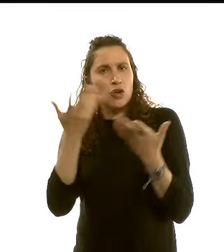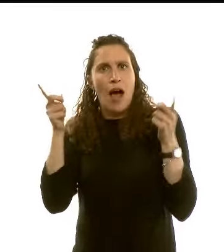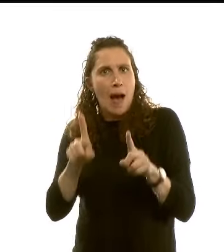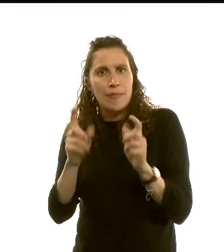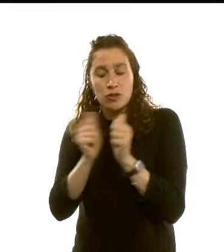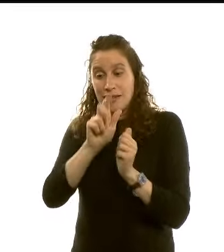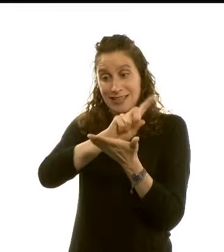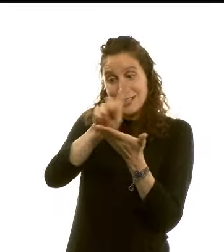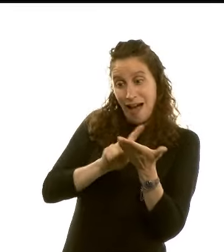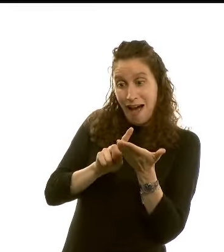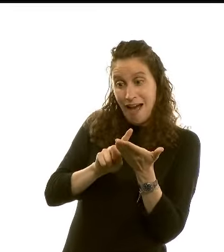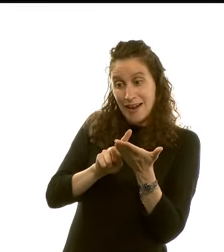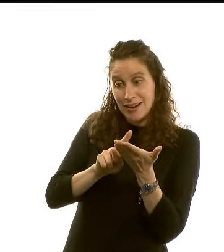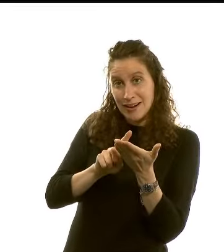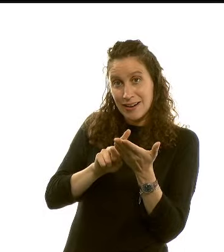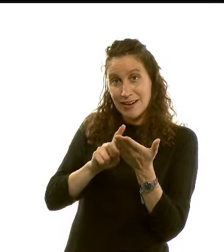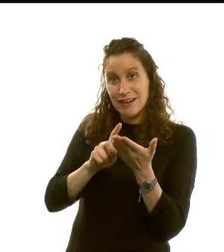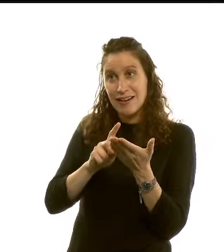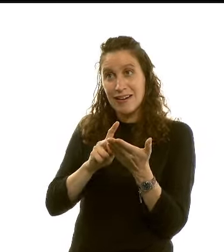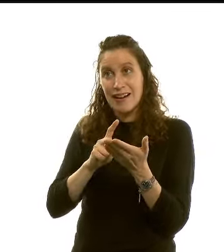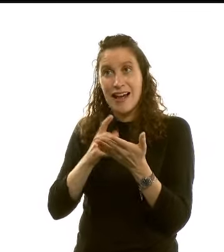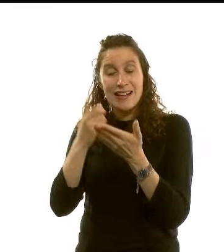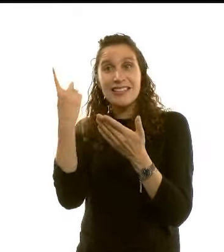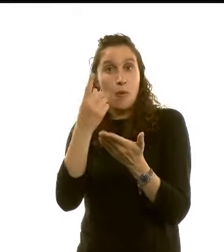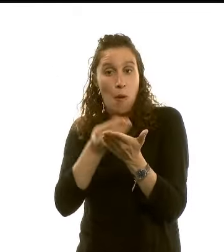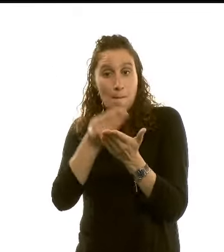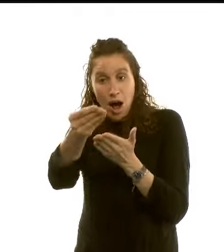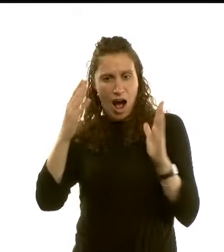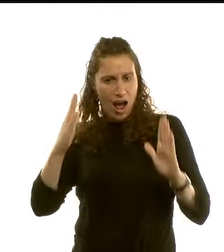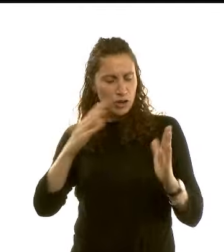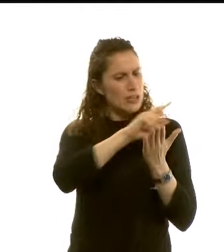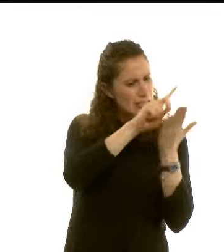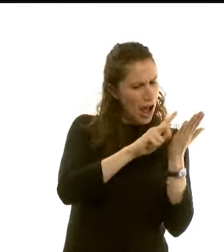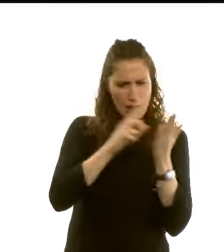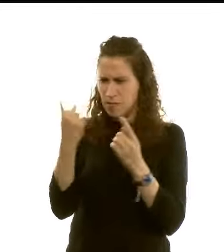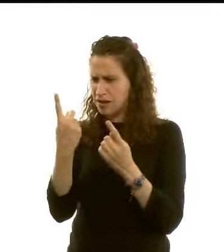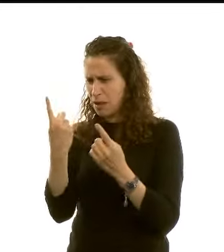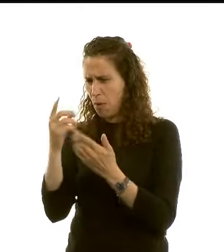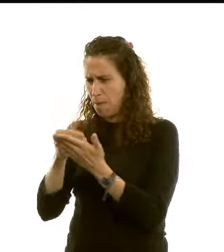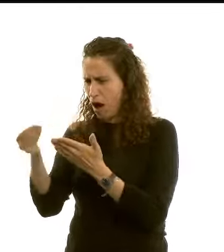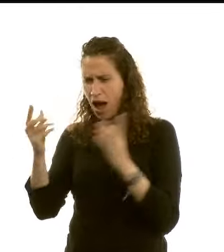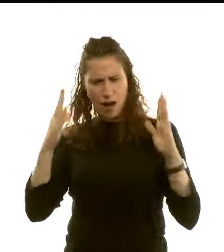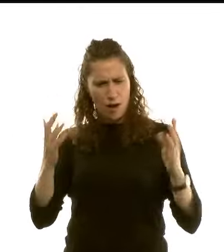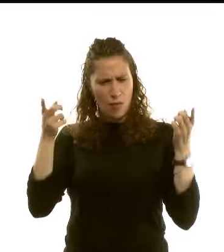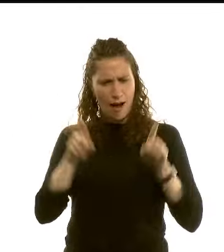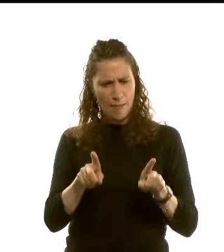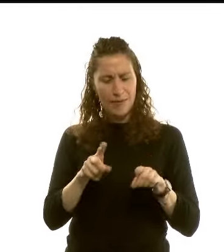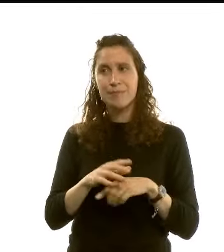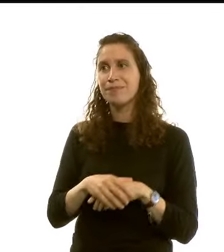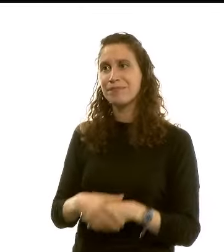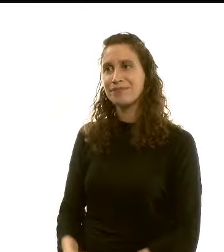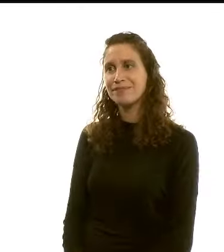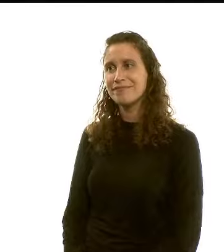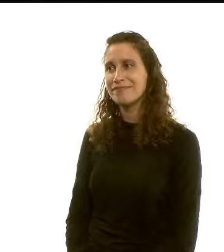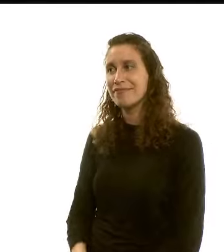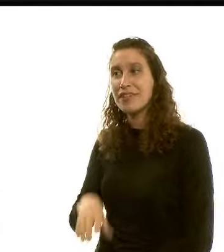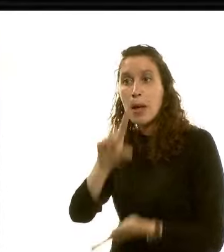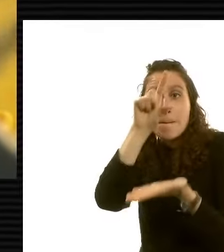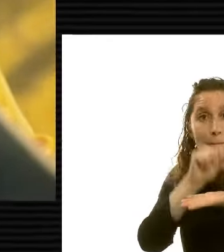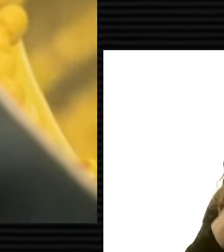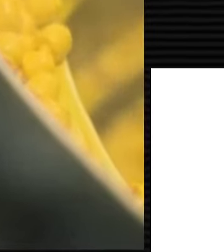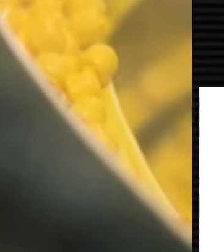designing it and a Lego enthusiast bringing it home? Take a look at this. The iconic Lego minifigures. Here's how